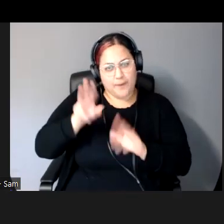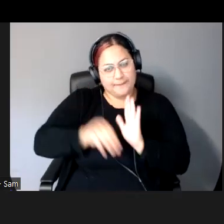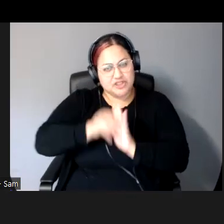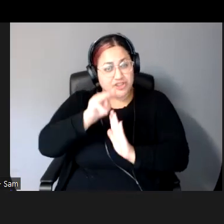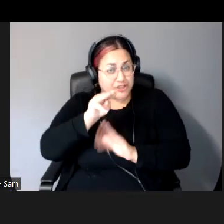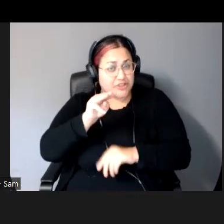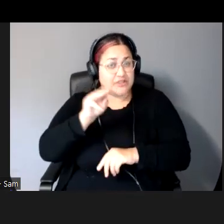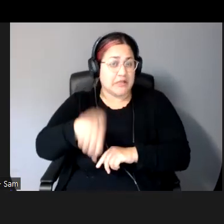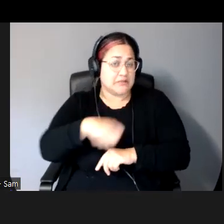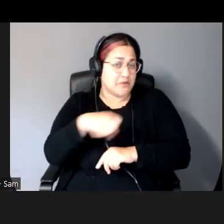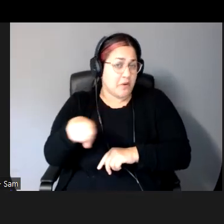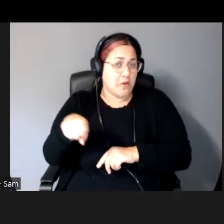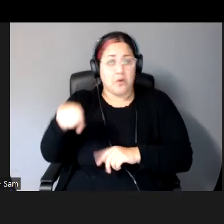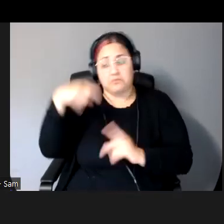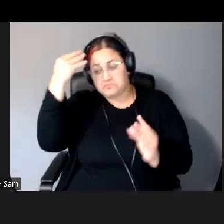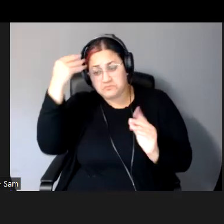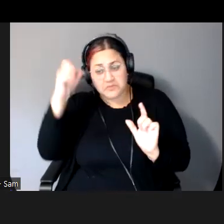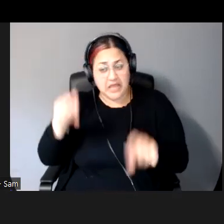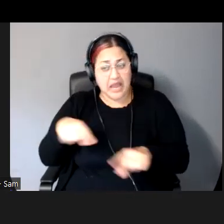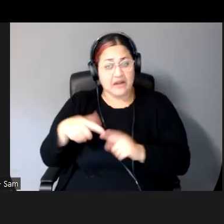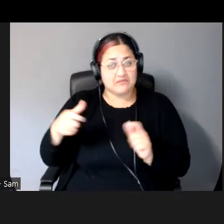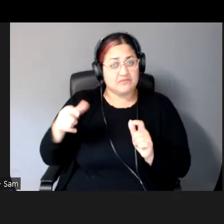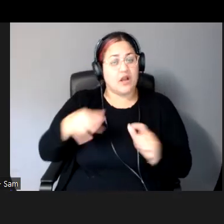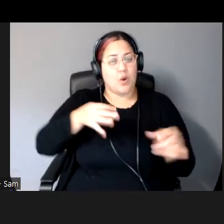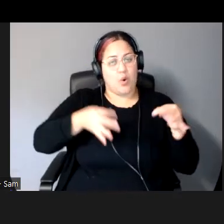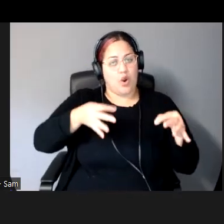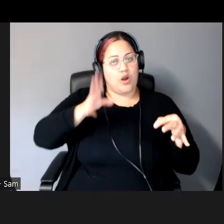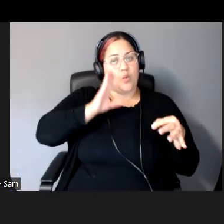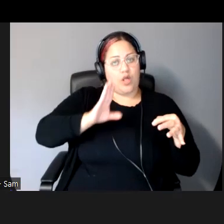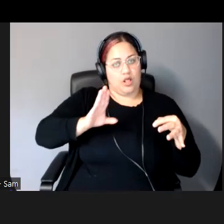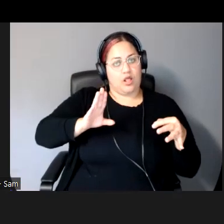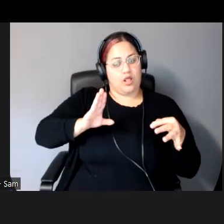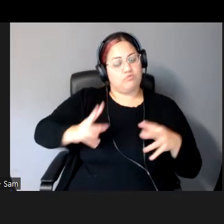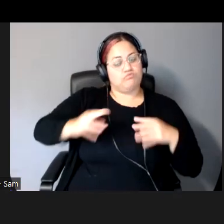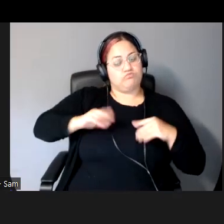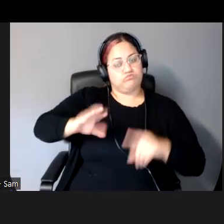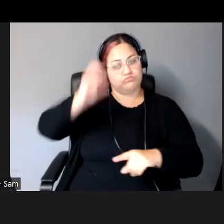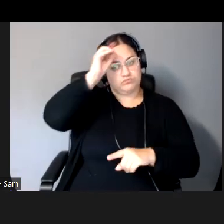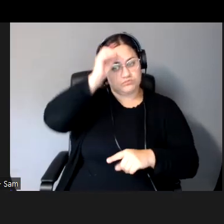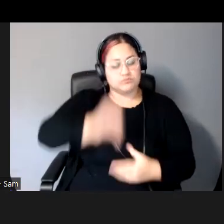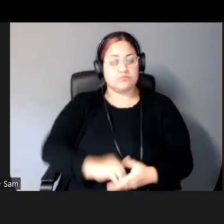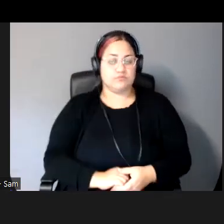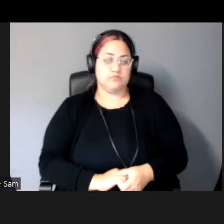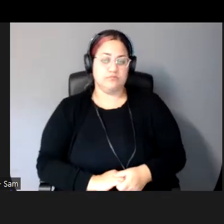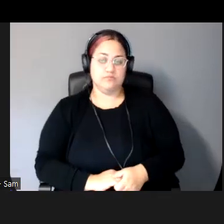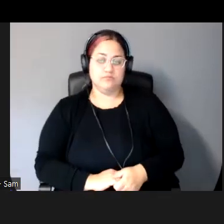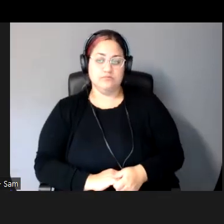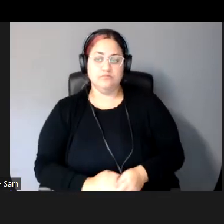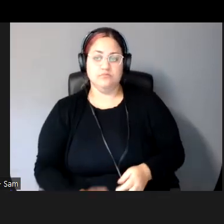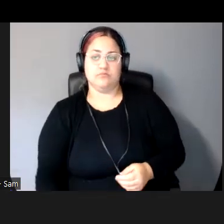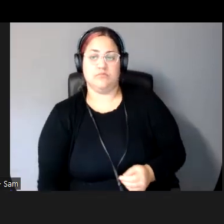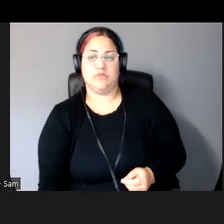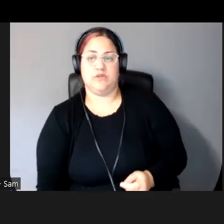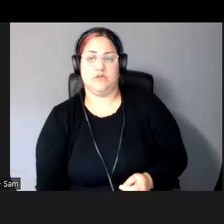was 12 years old, and he's being interviewed by the Office of the Children's Lawyer, and he said, didn't want to live with mom. They said, why not? Well, mom's moving to